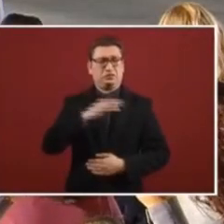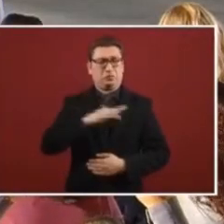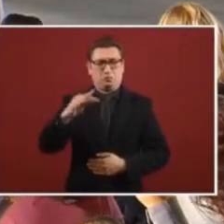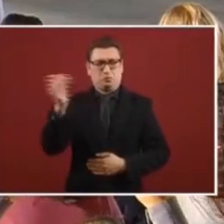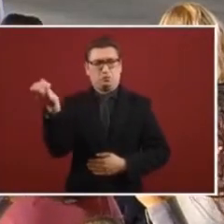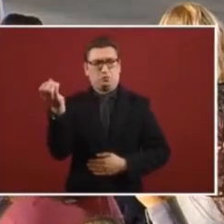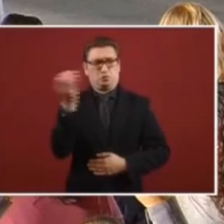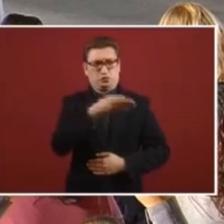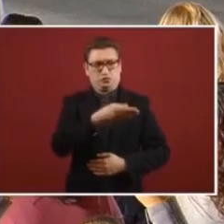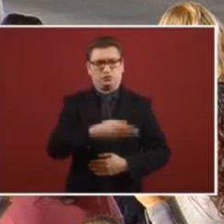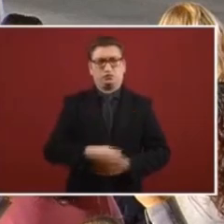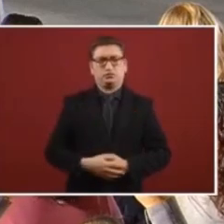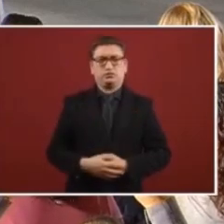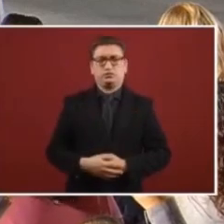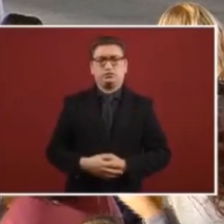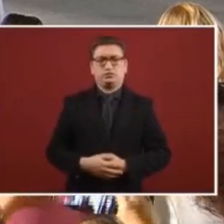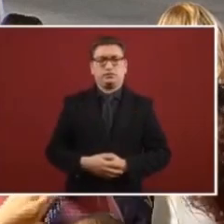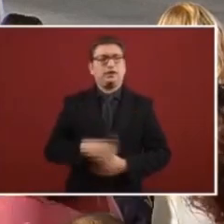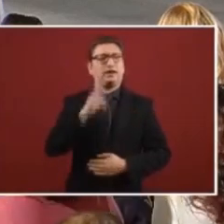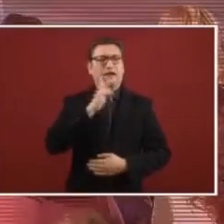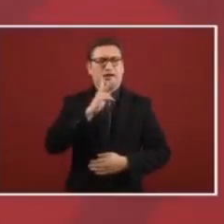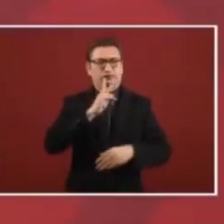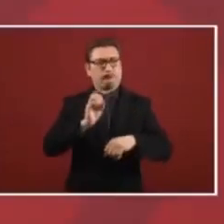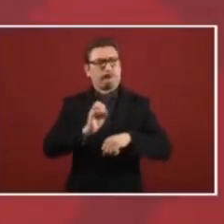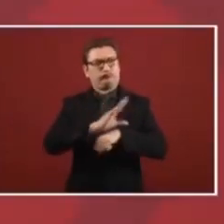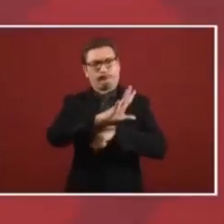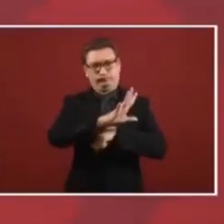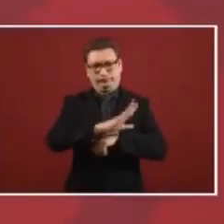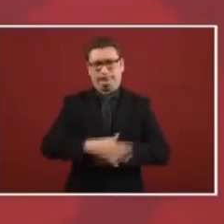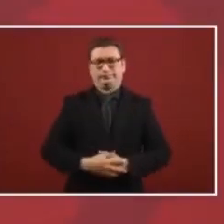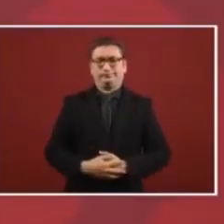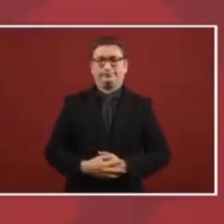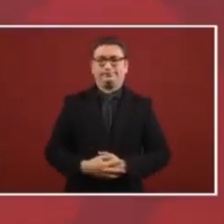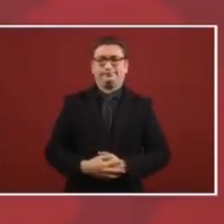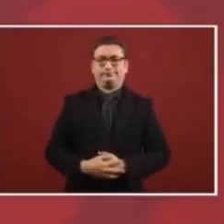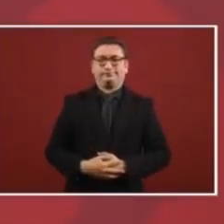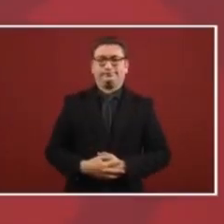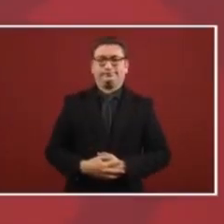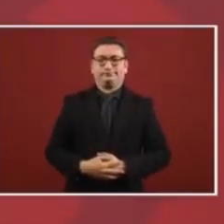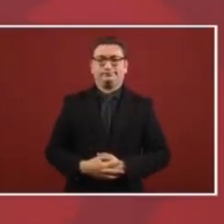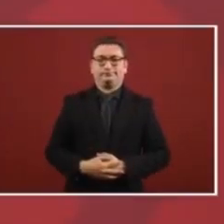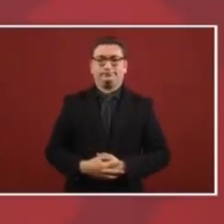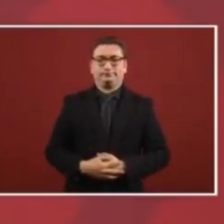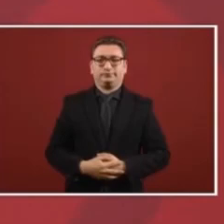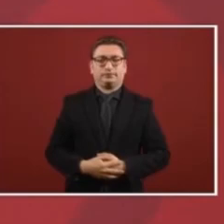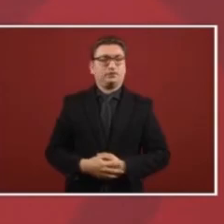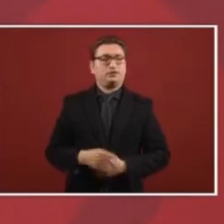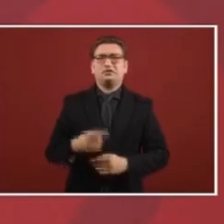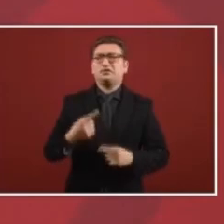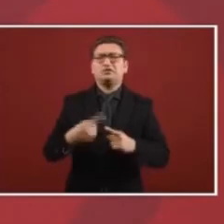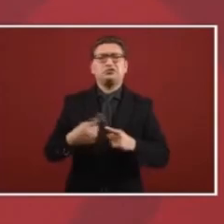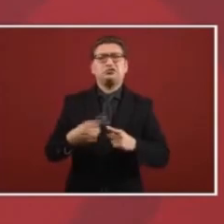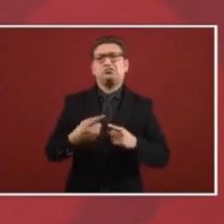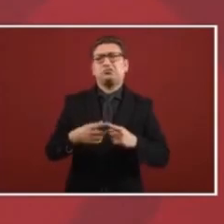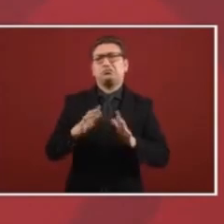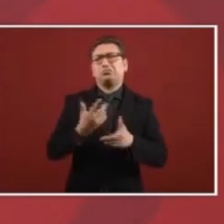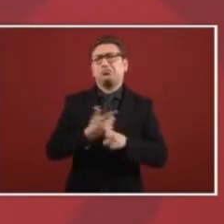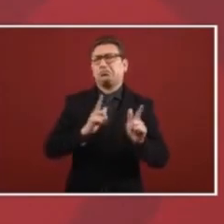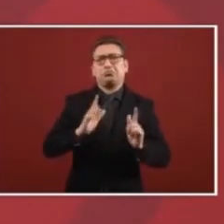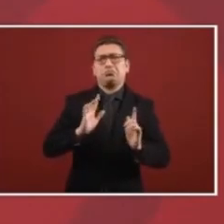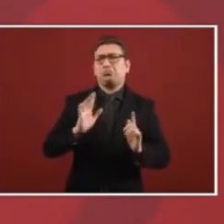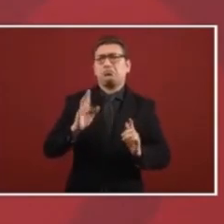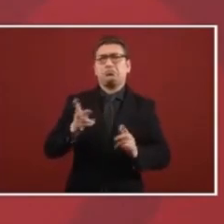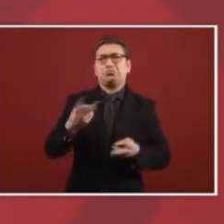enviártelo so he can send it y to you vamos a again. pasarlo And then we'll put it on for you to see. y que alguien